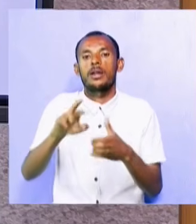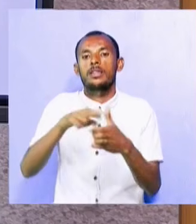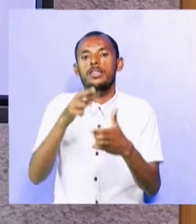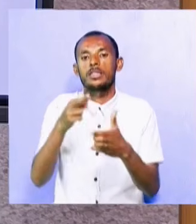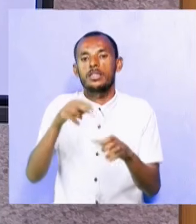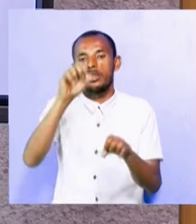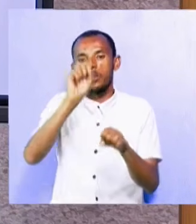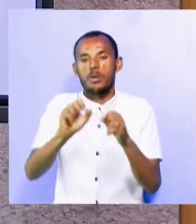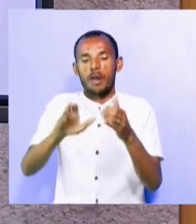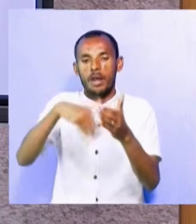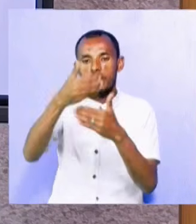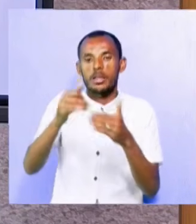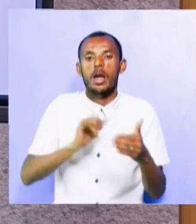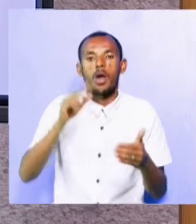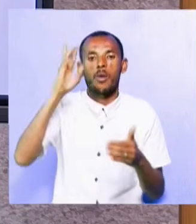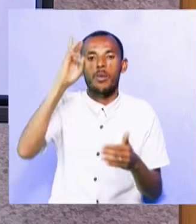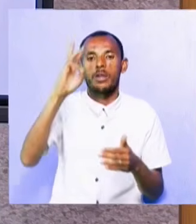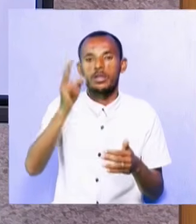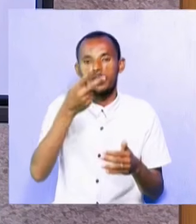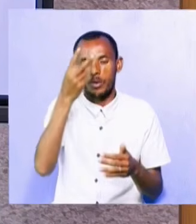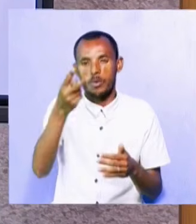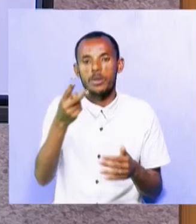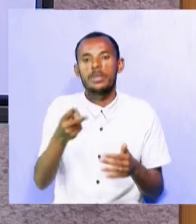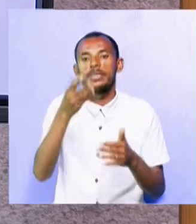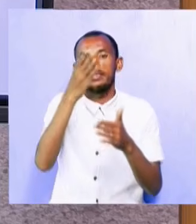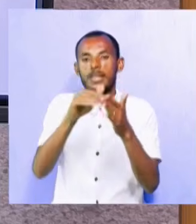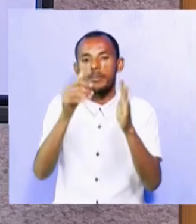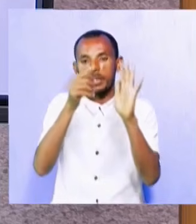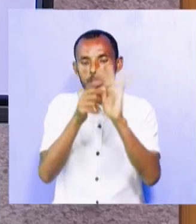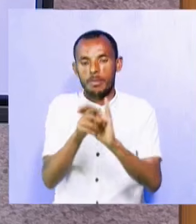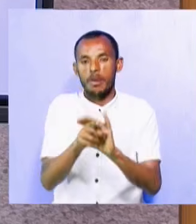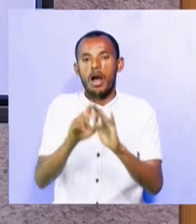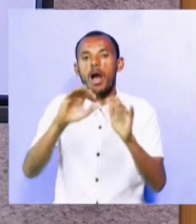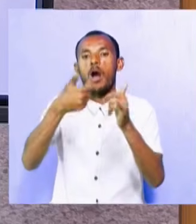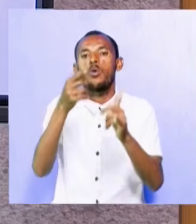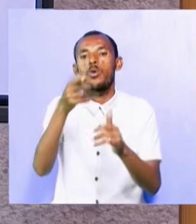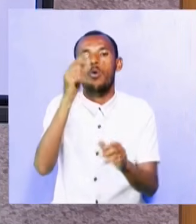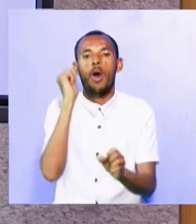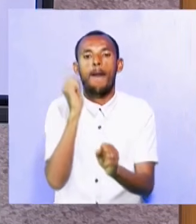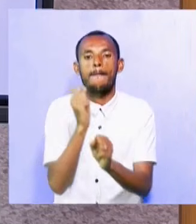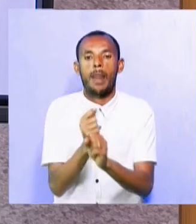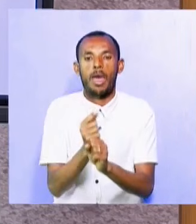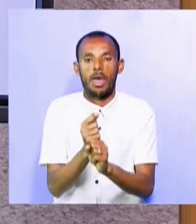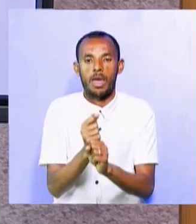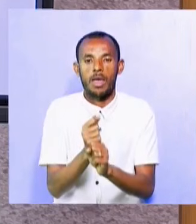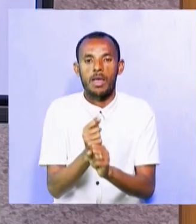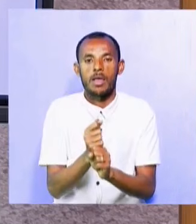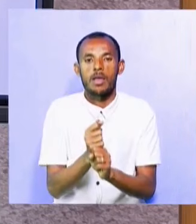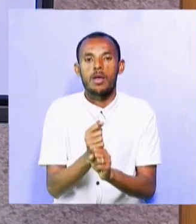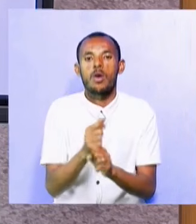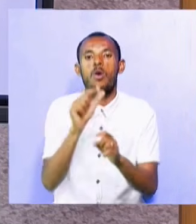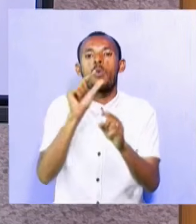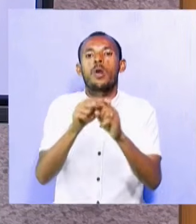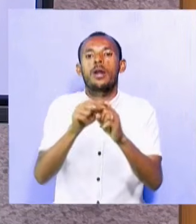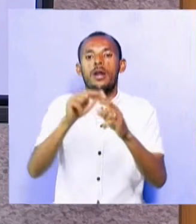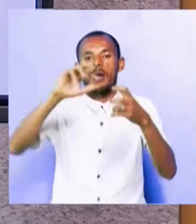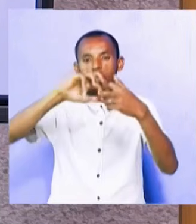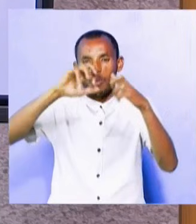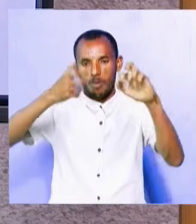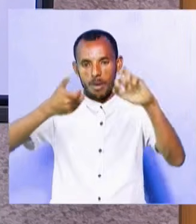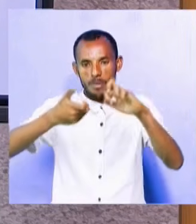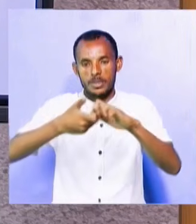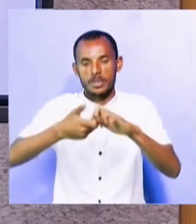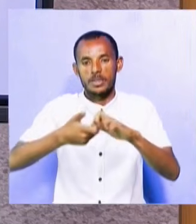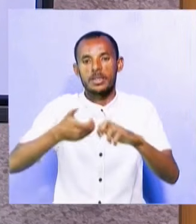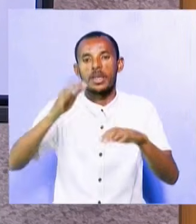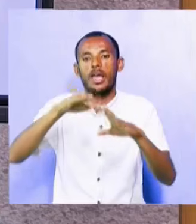So next I will show you some examples on how you can apply word problems